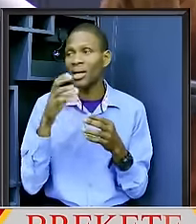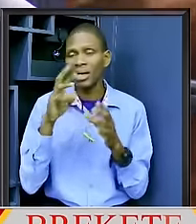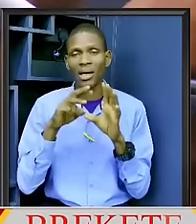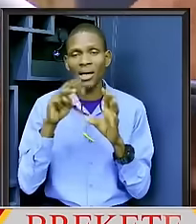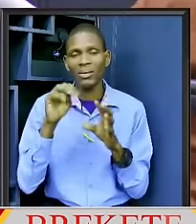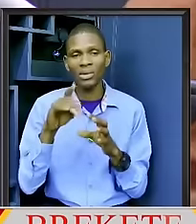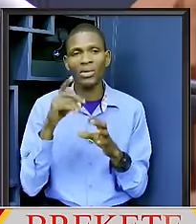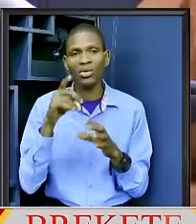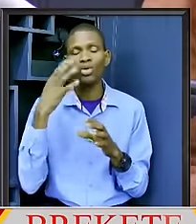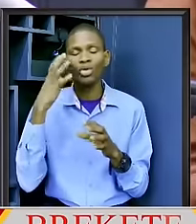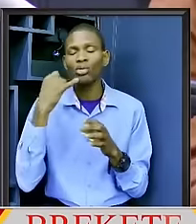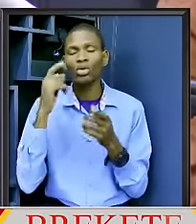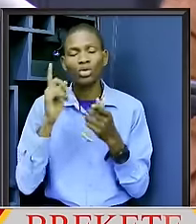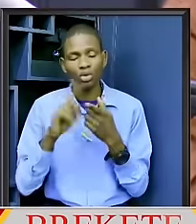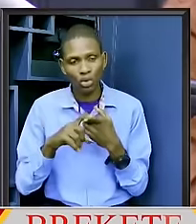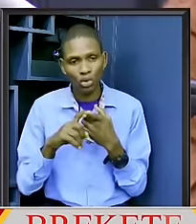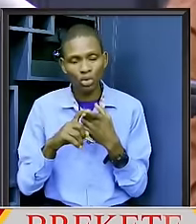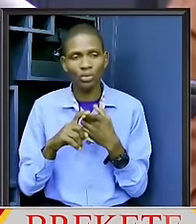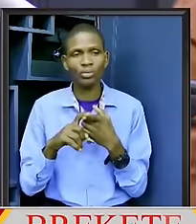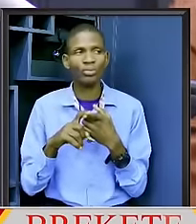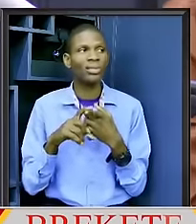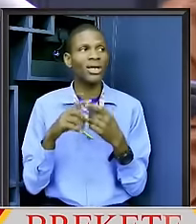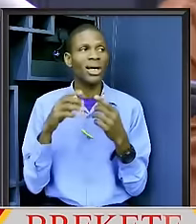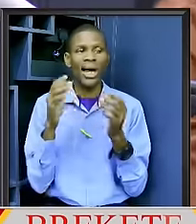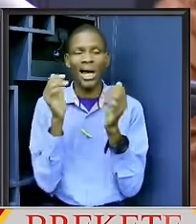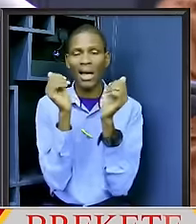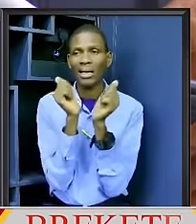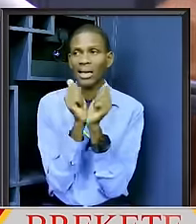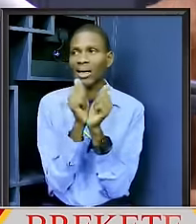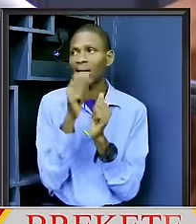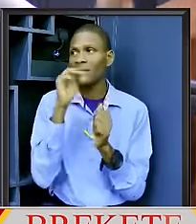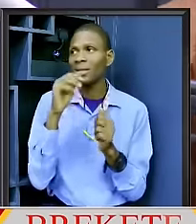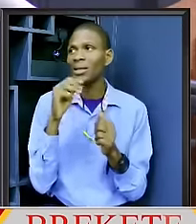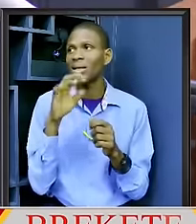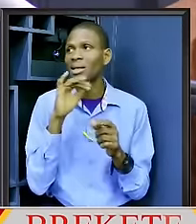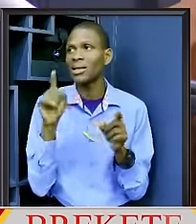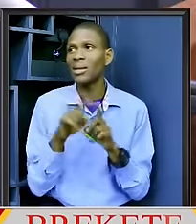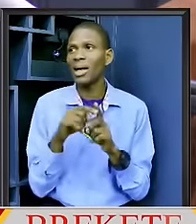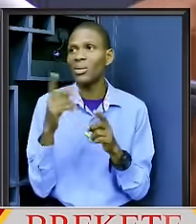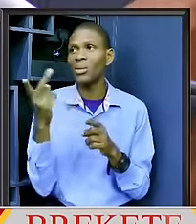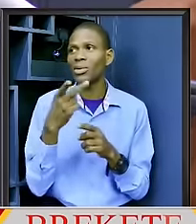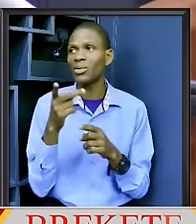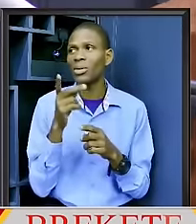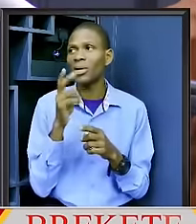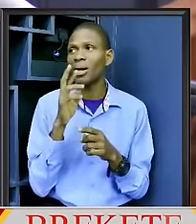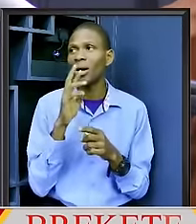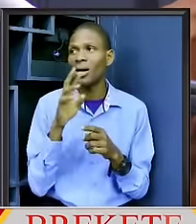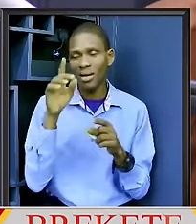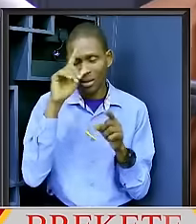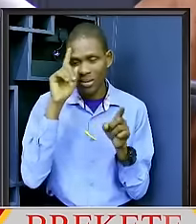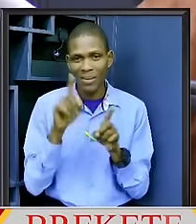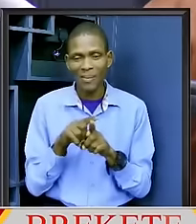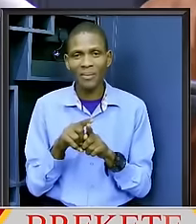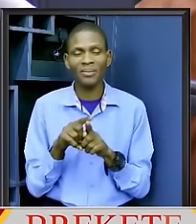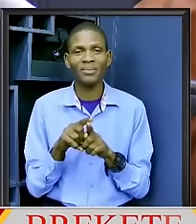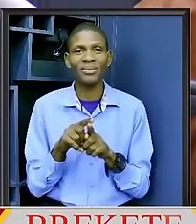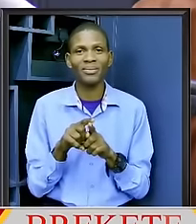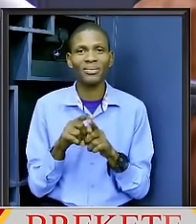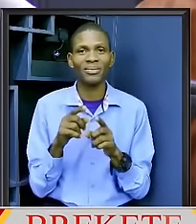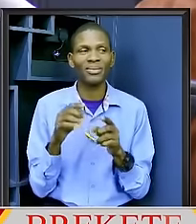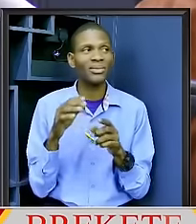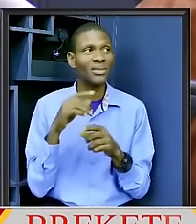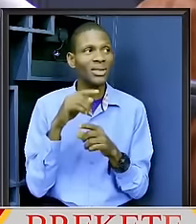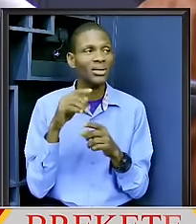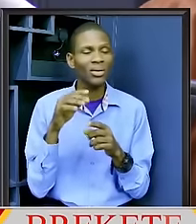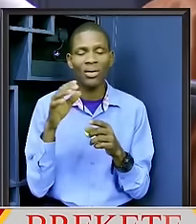repeater? Whether you and I'm pali, are they still say padi de amongst una? Oga, when